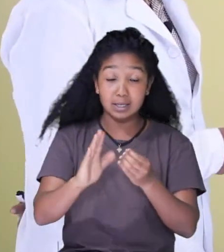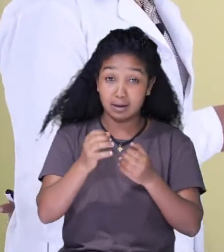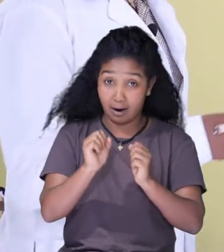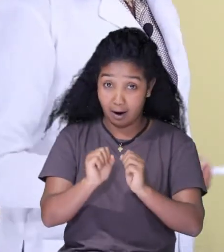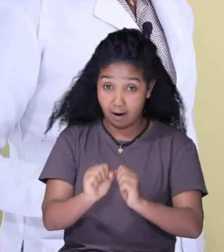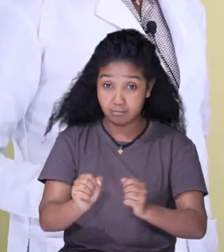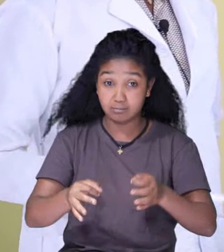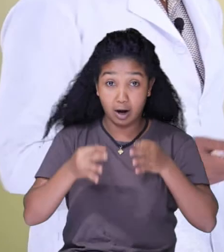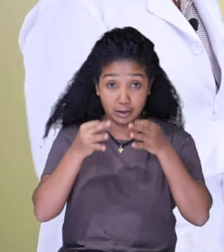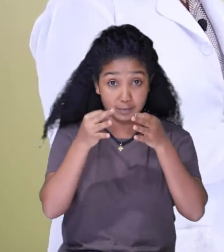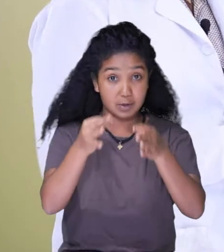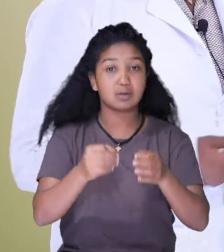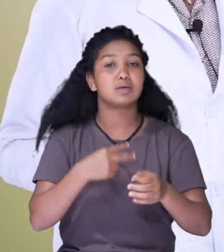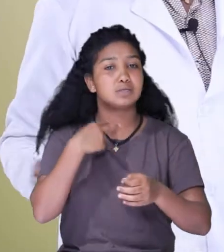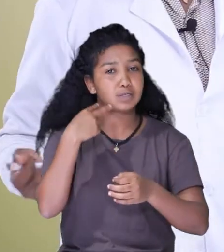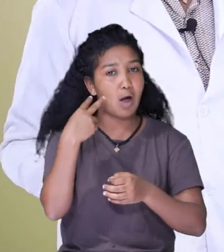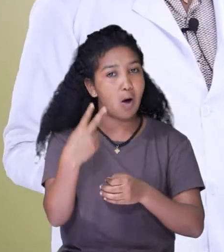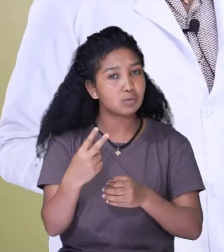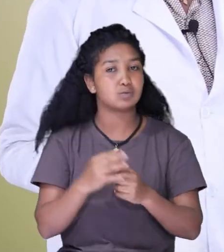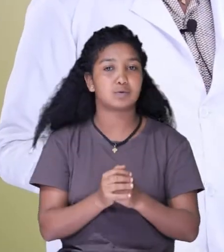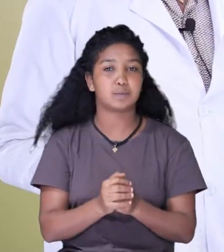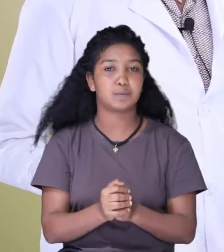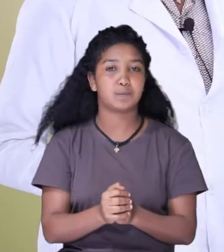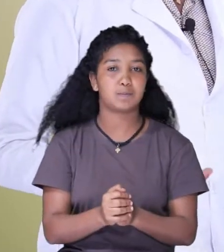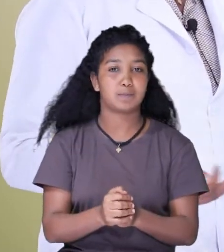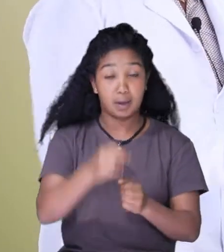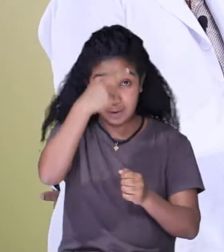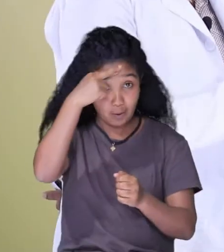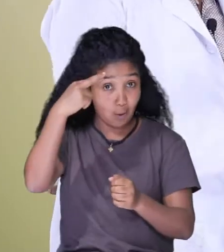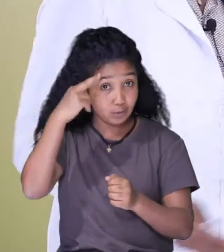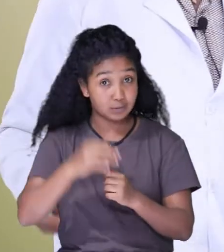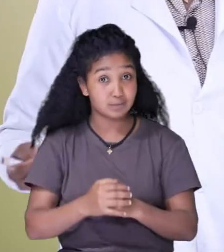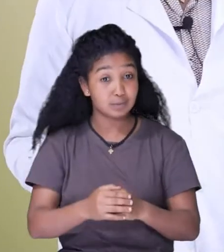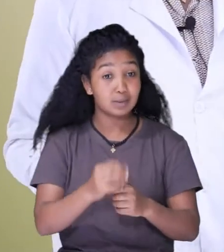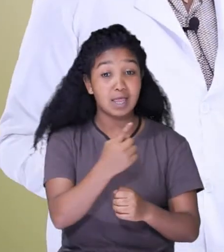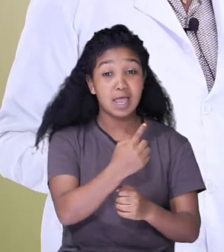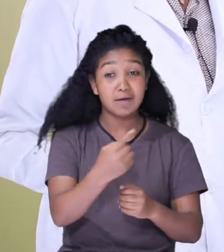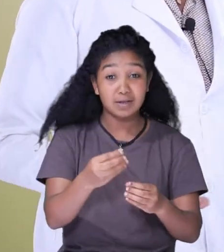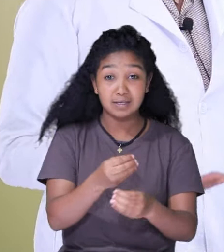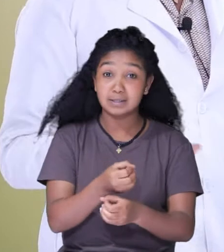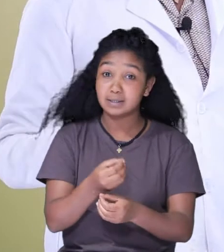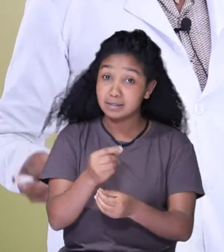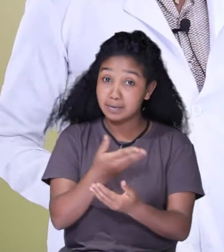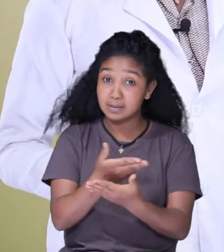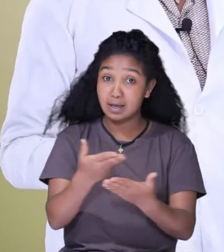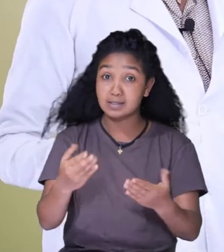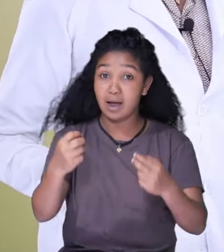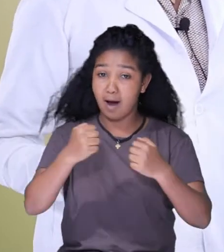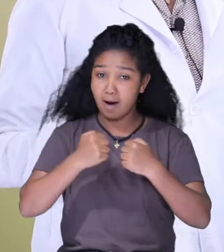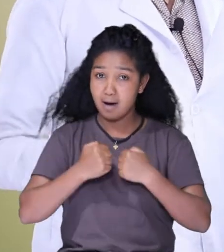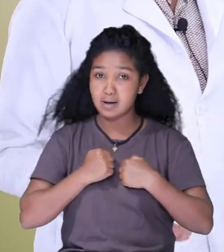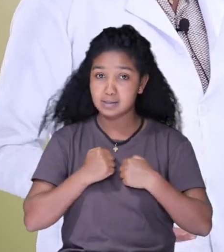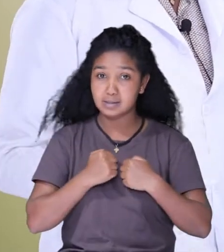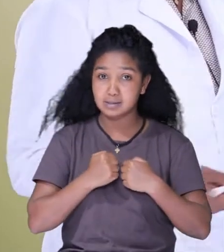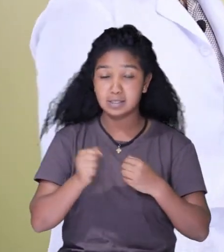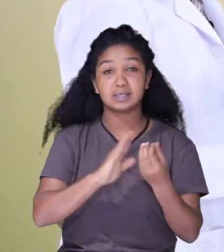can transmit sound through them, because every substance has